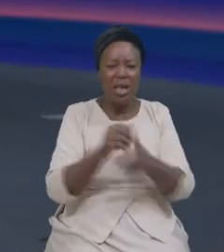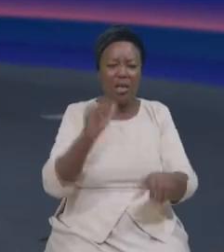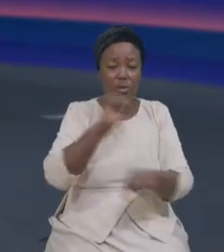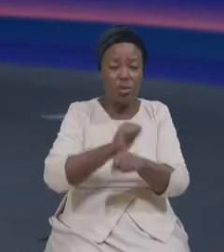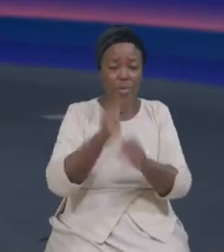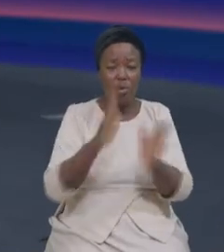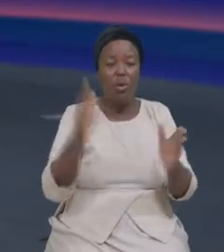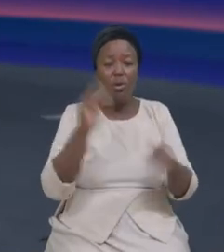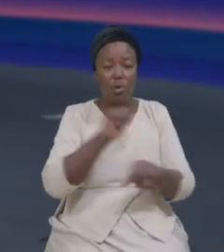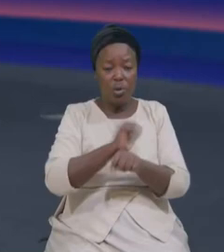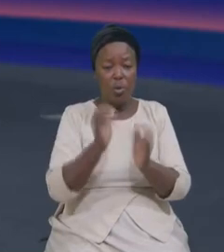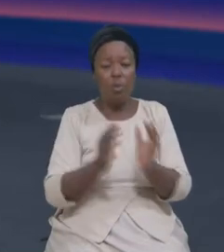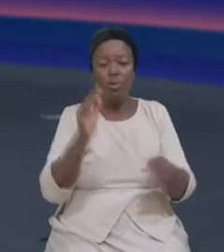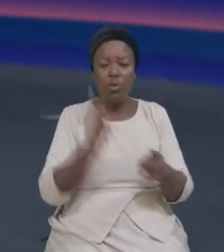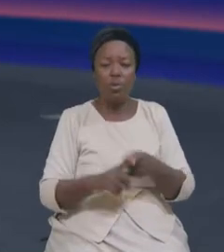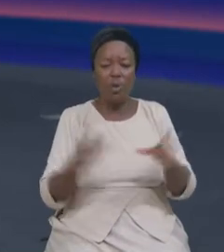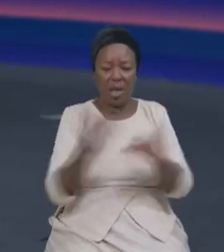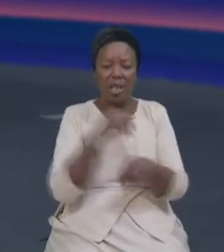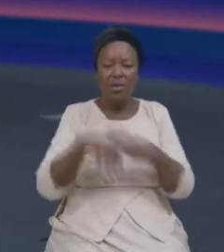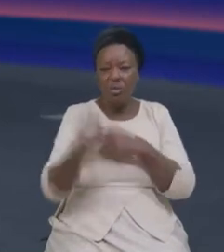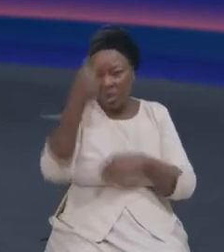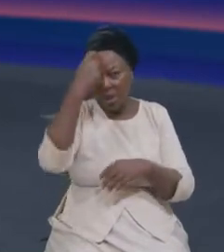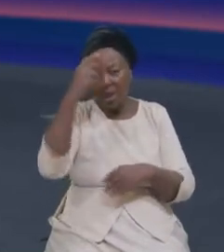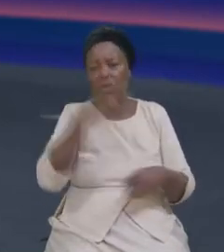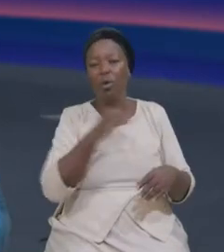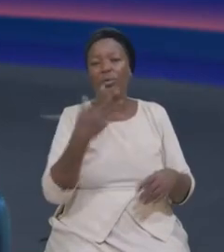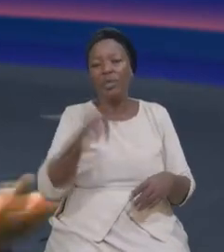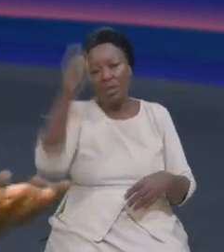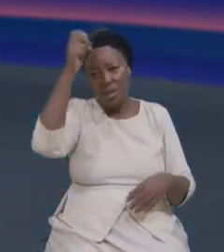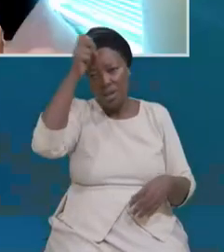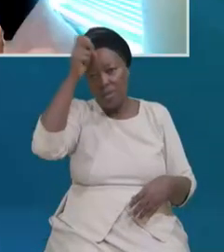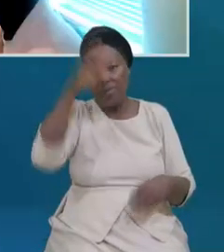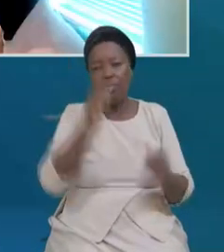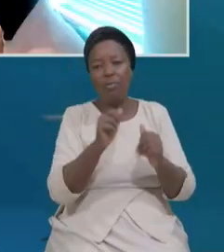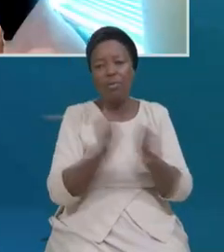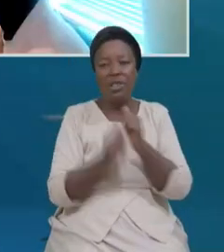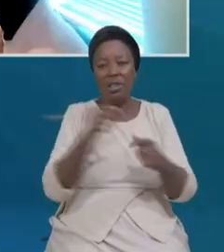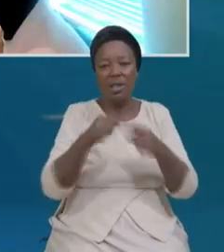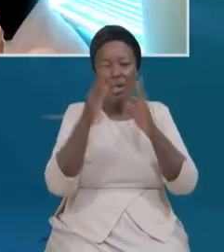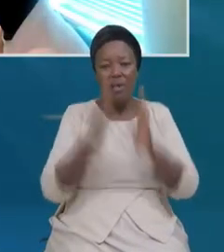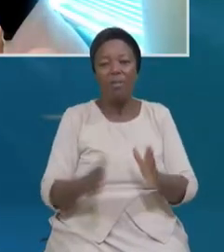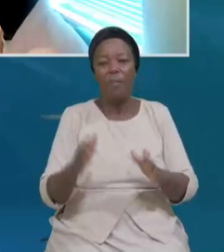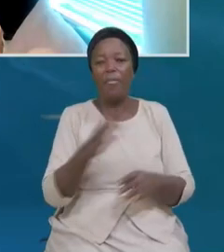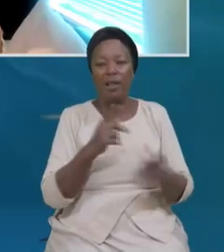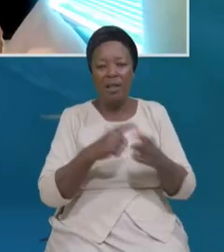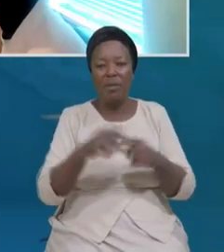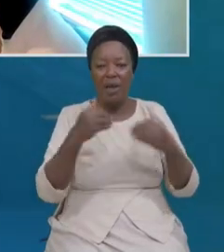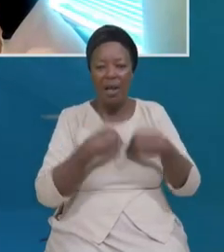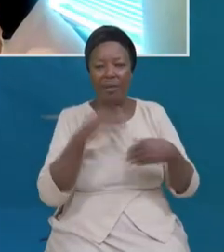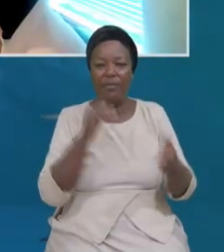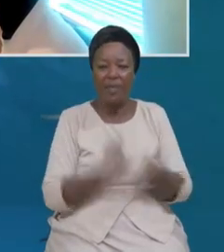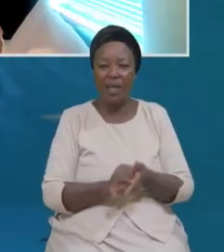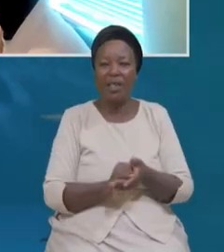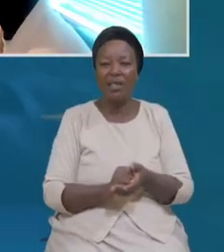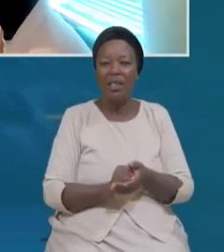right point and defeat the greatest enemy of the children of Israel. We have that kind of strength from the